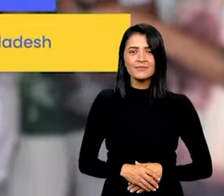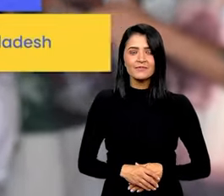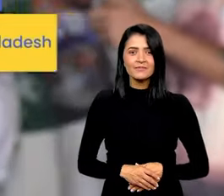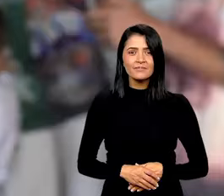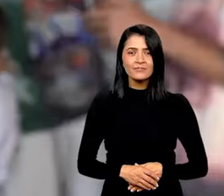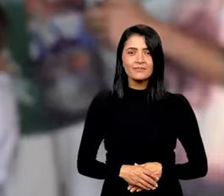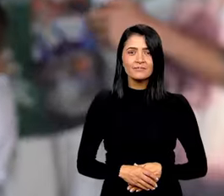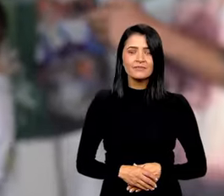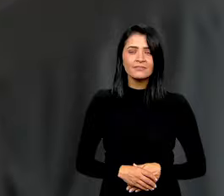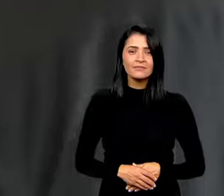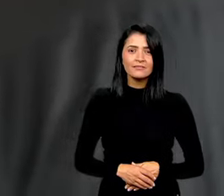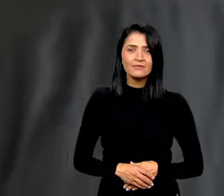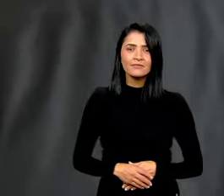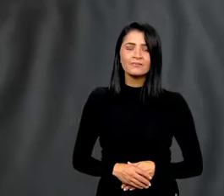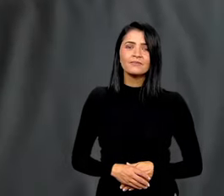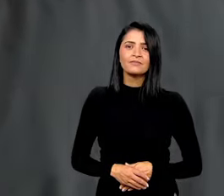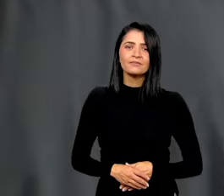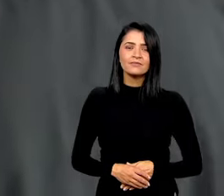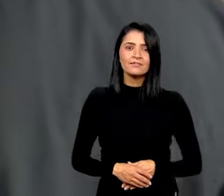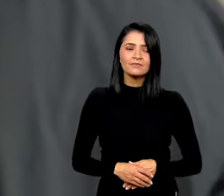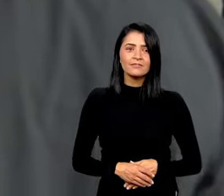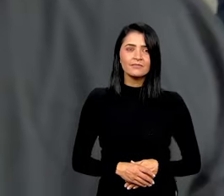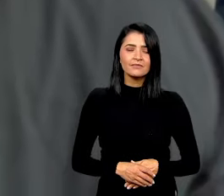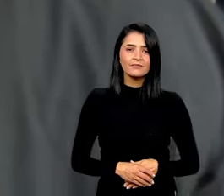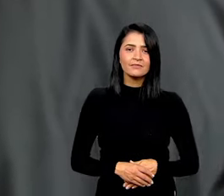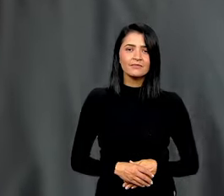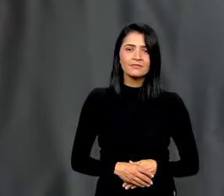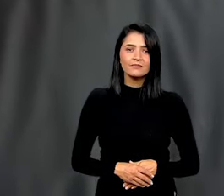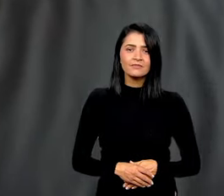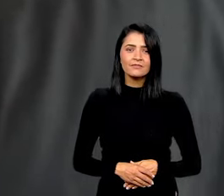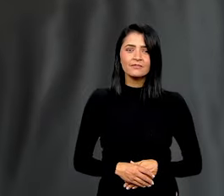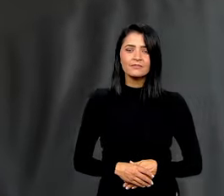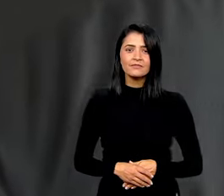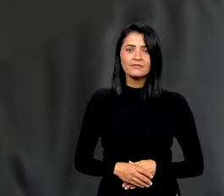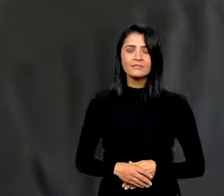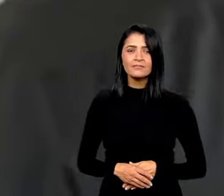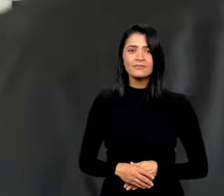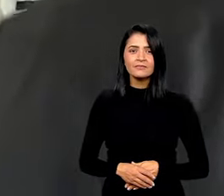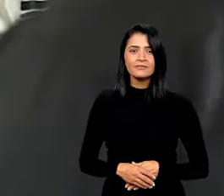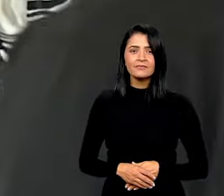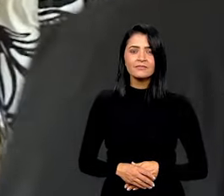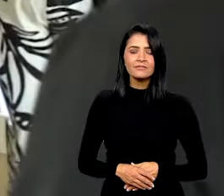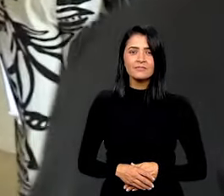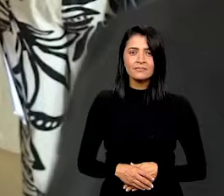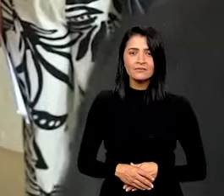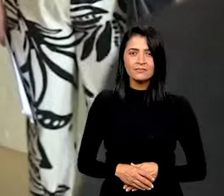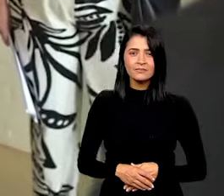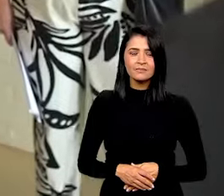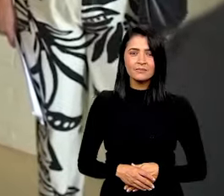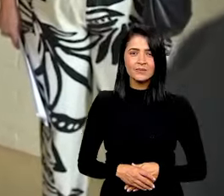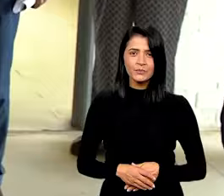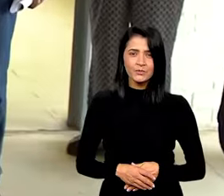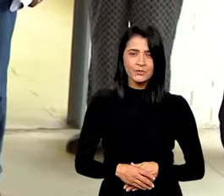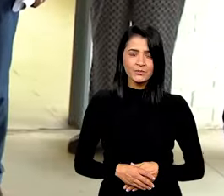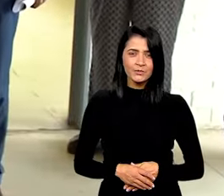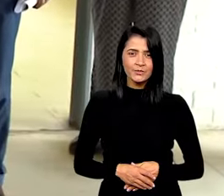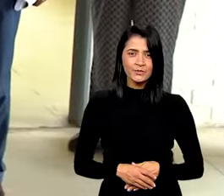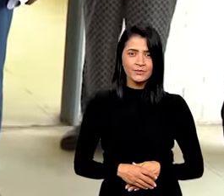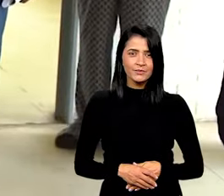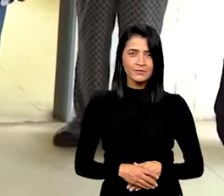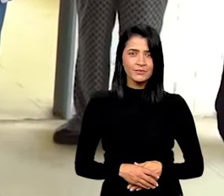unit, of course, I loved it. And I believe it can be a good